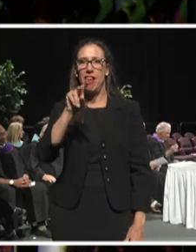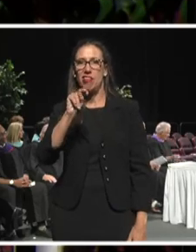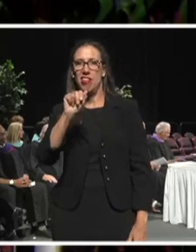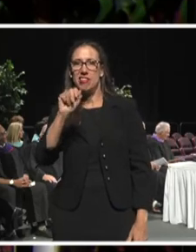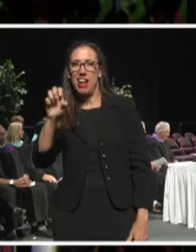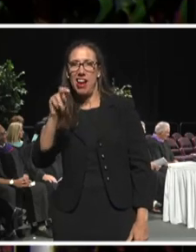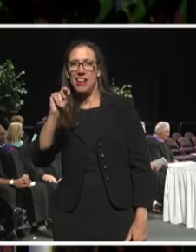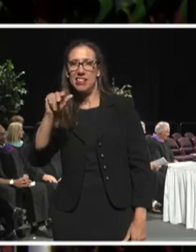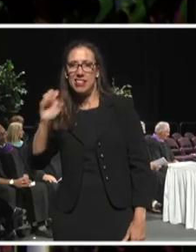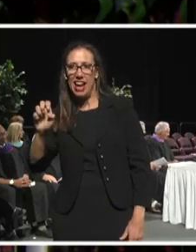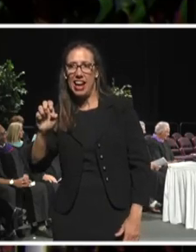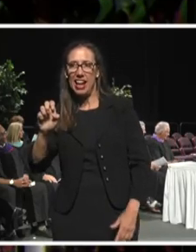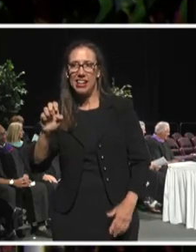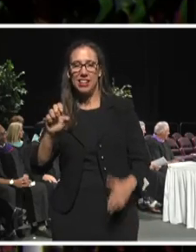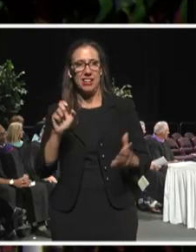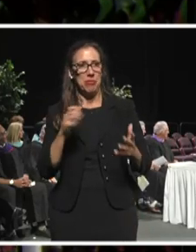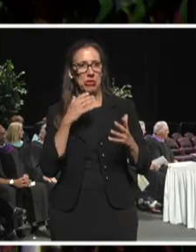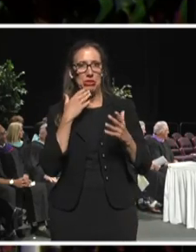Thank goodness we can hit the woe now.